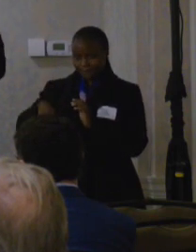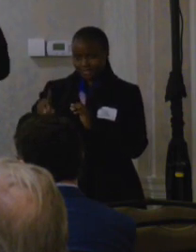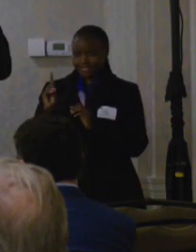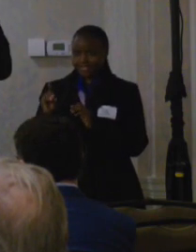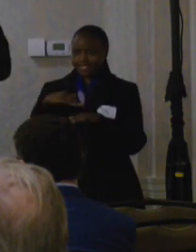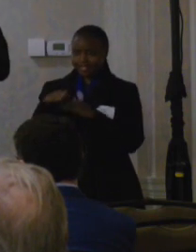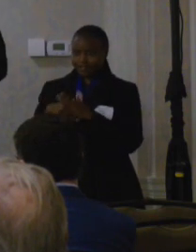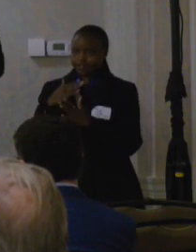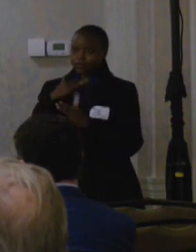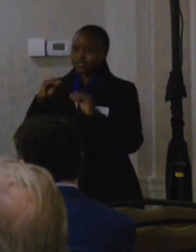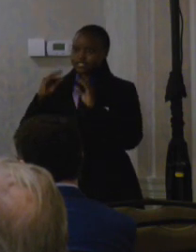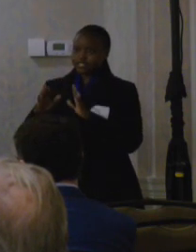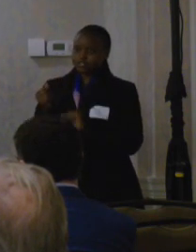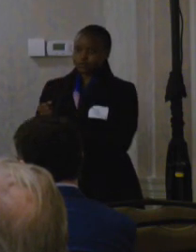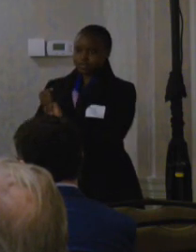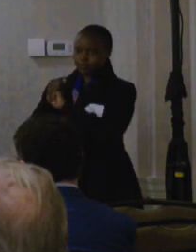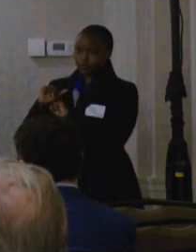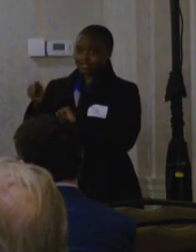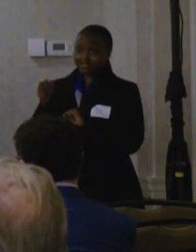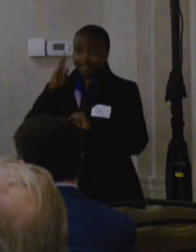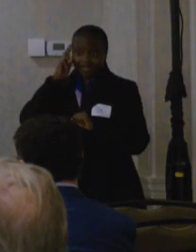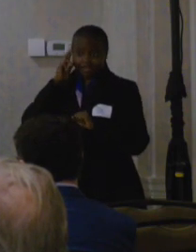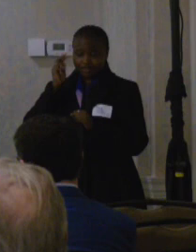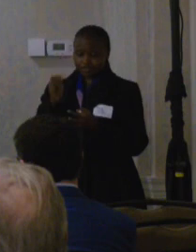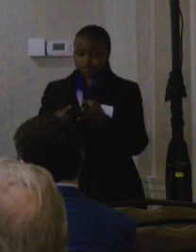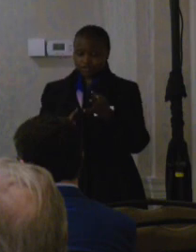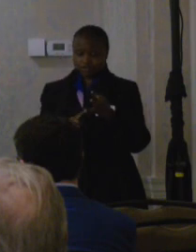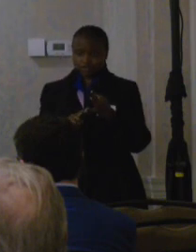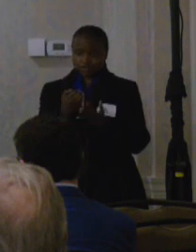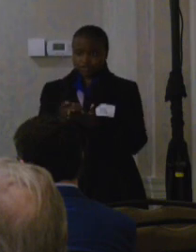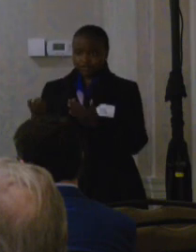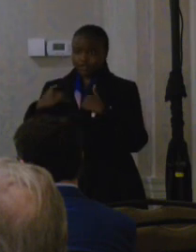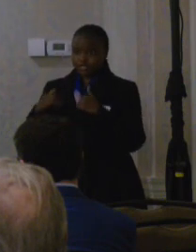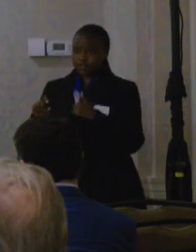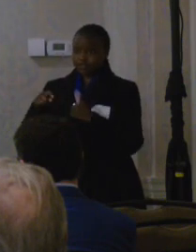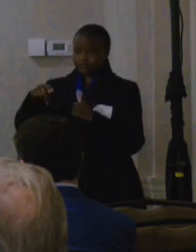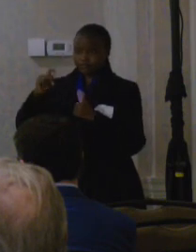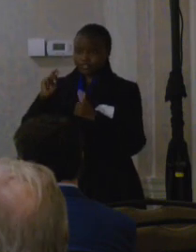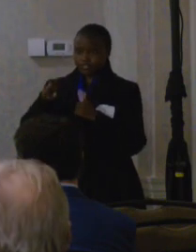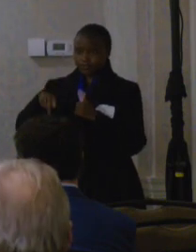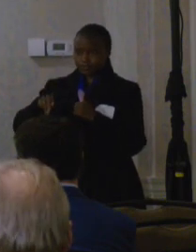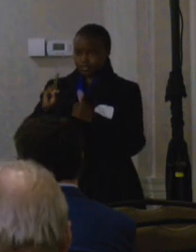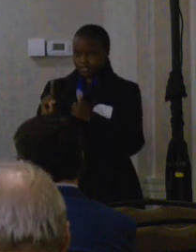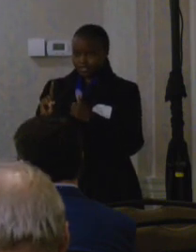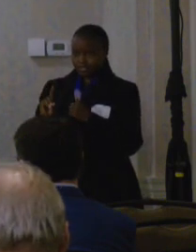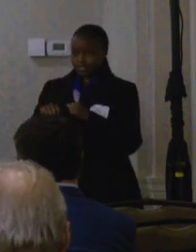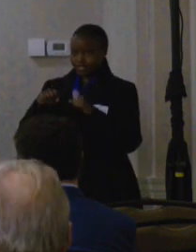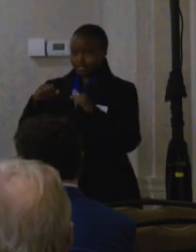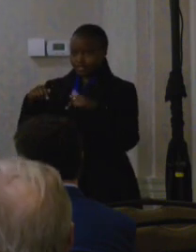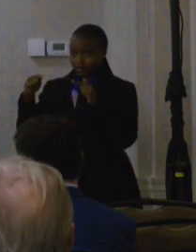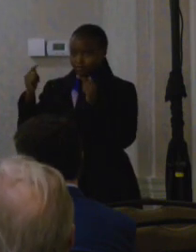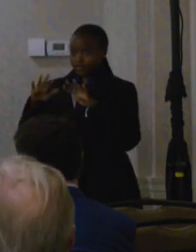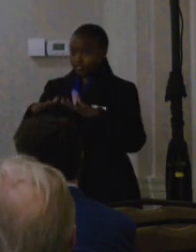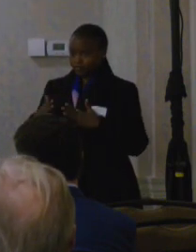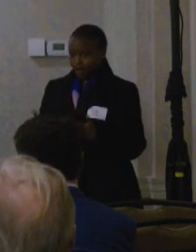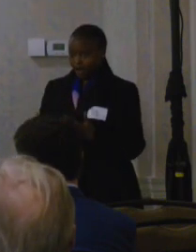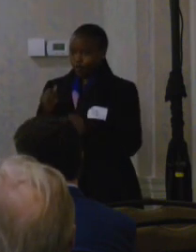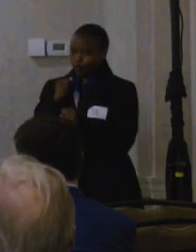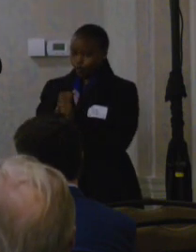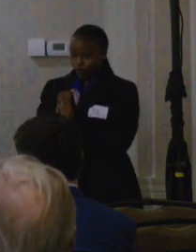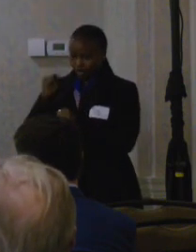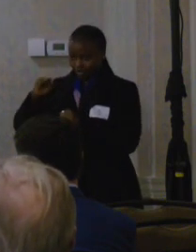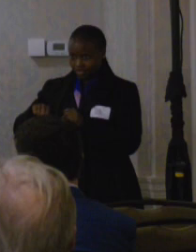supported. And then the other reason is that we have evidence that teacher professional development can be effective, that it can